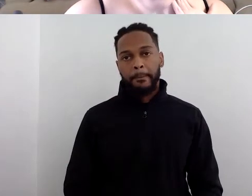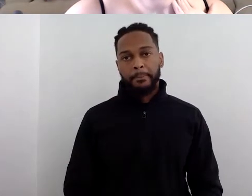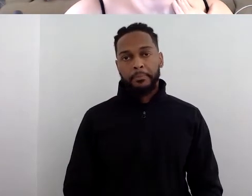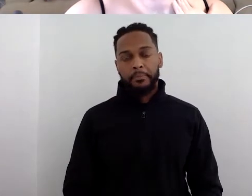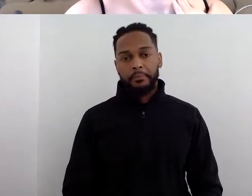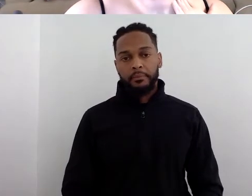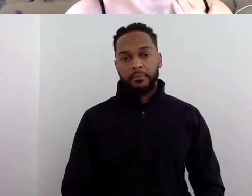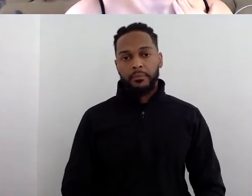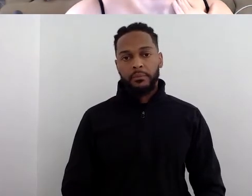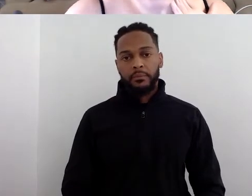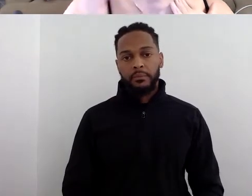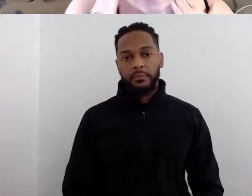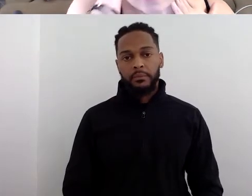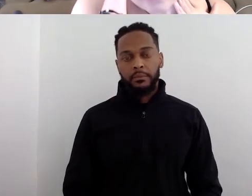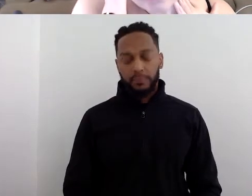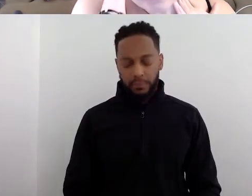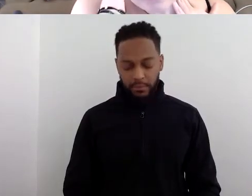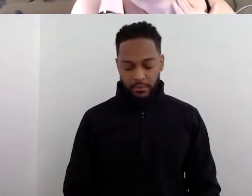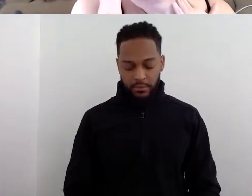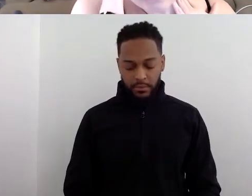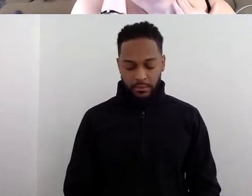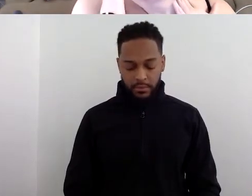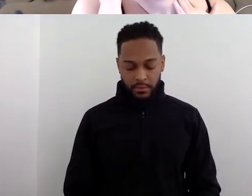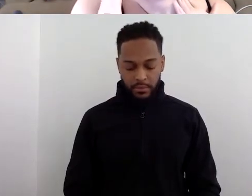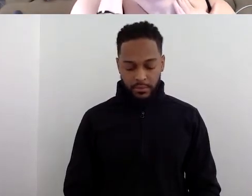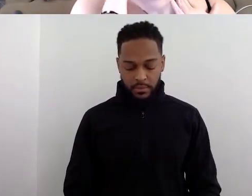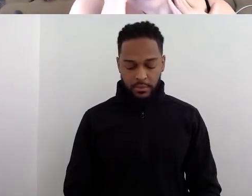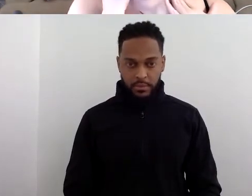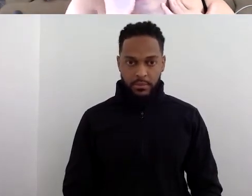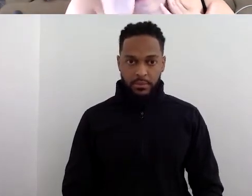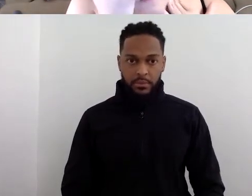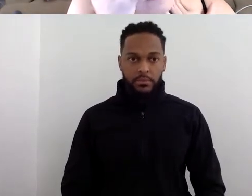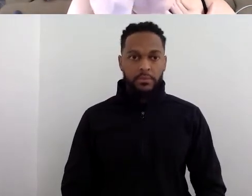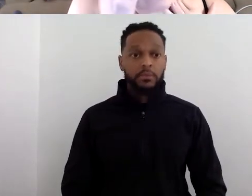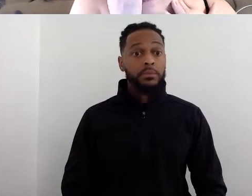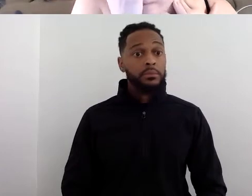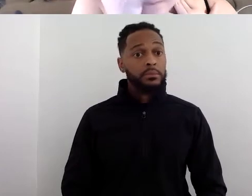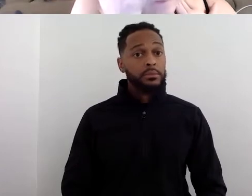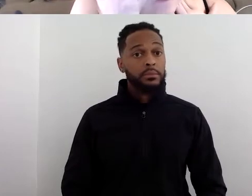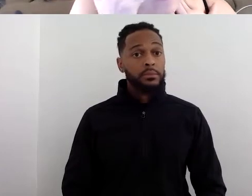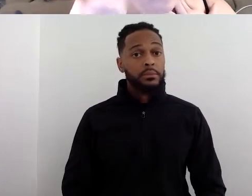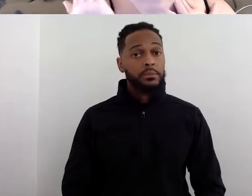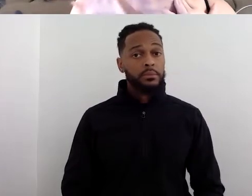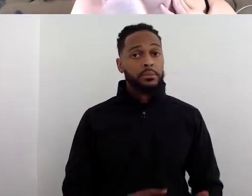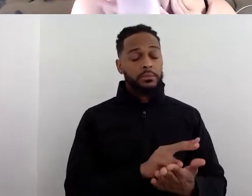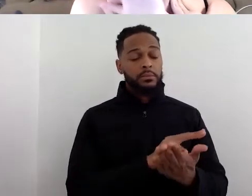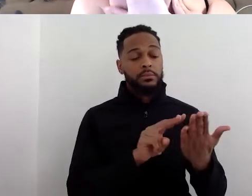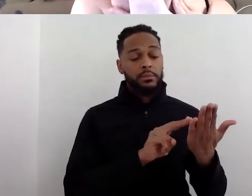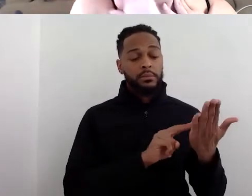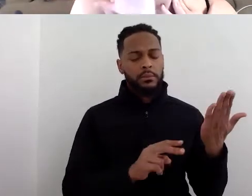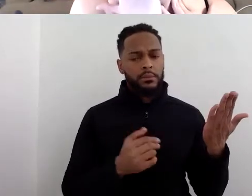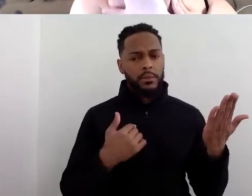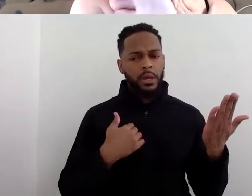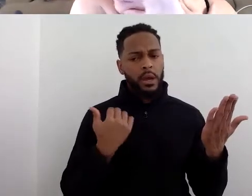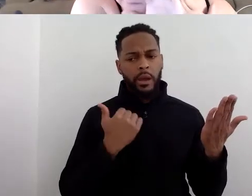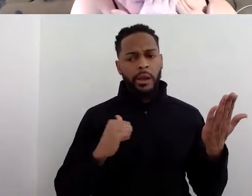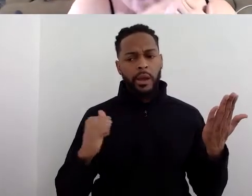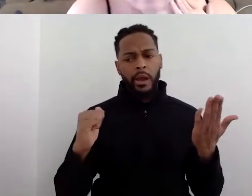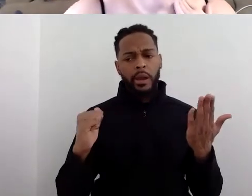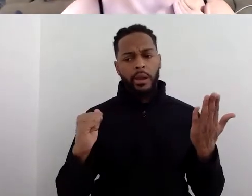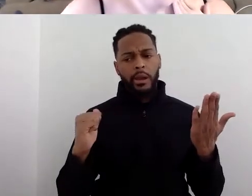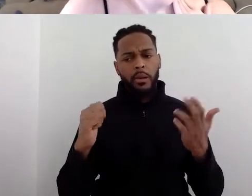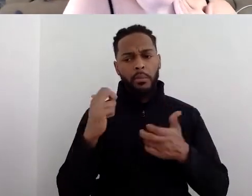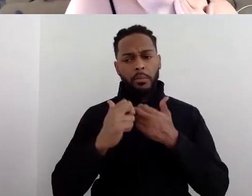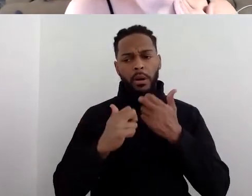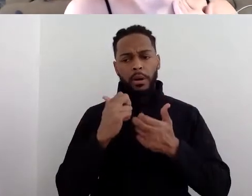So we have another one that says, have you encountered any unusual billing issues for services you've provided